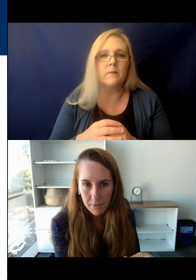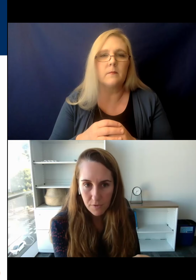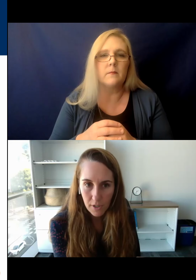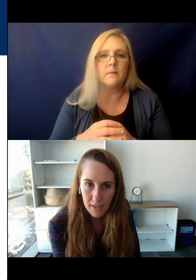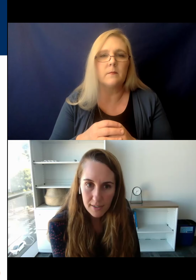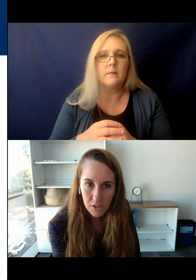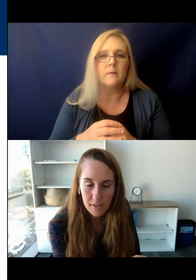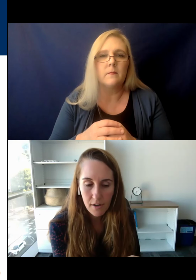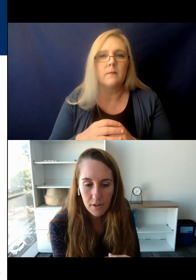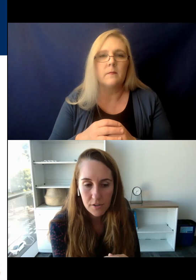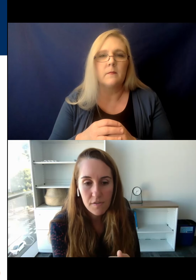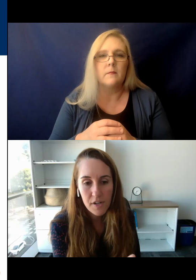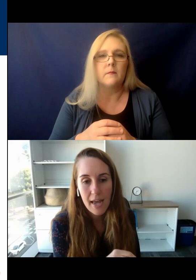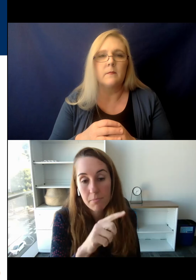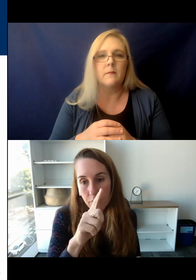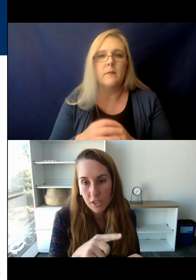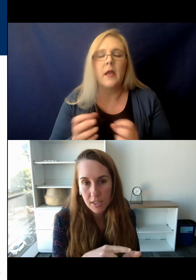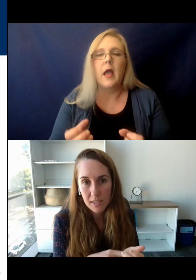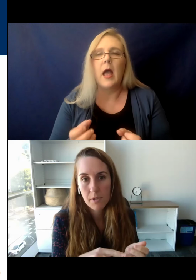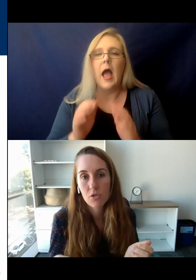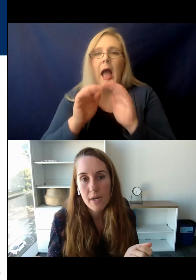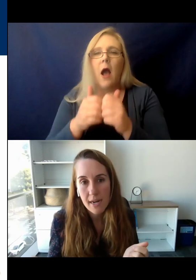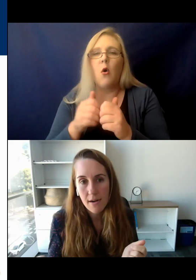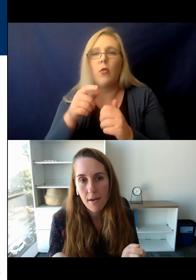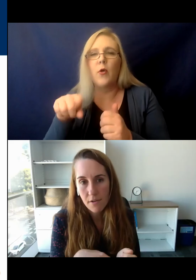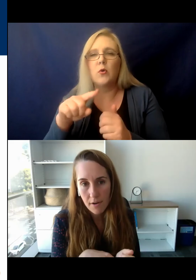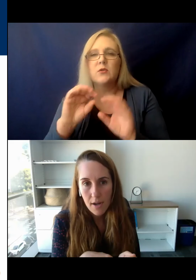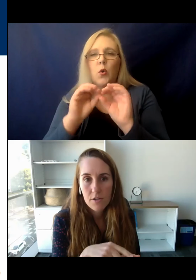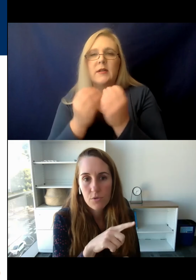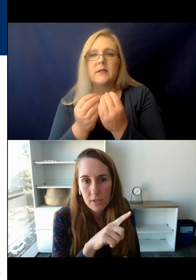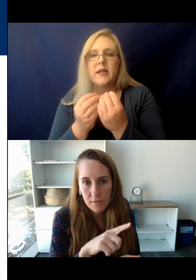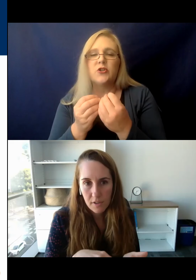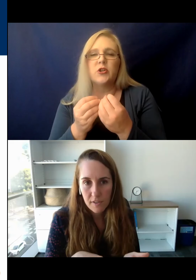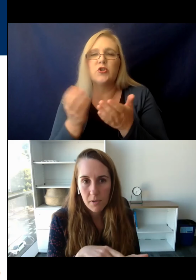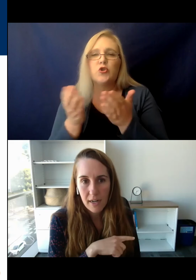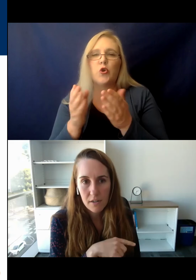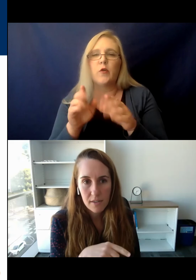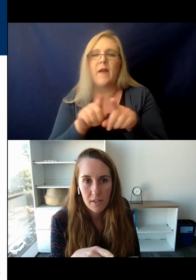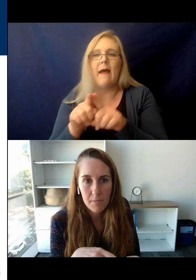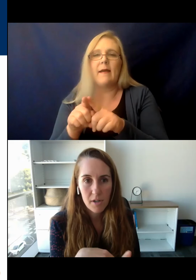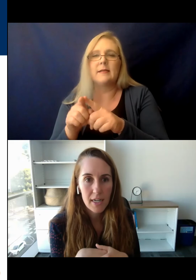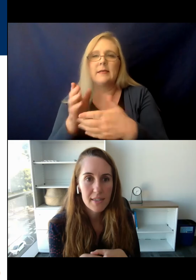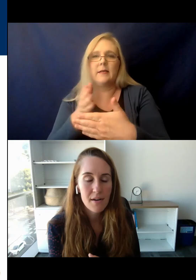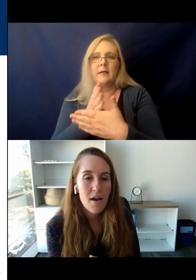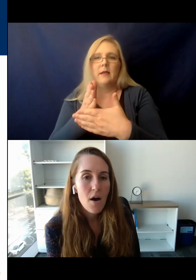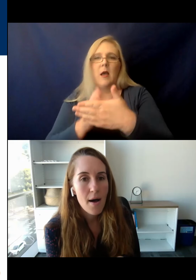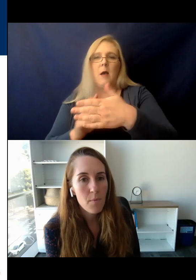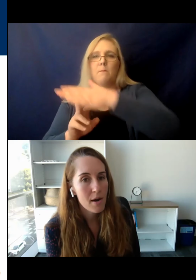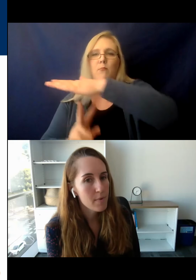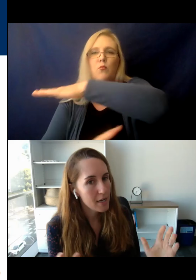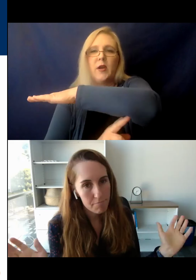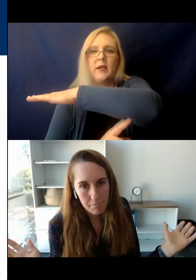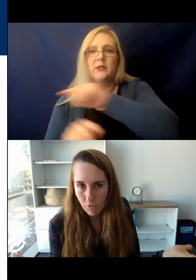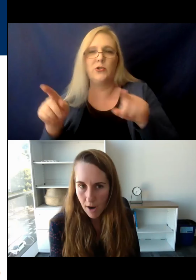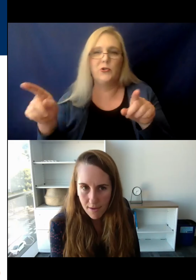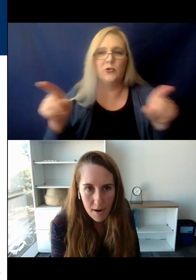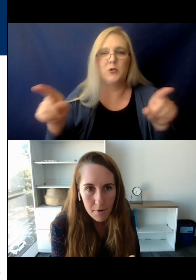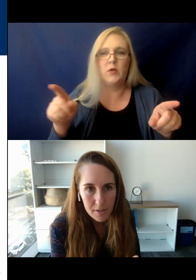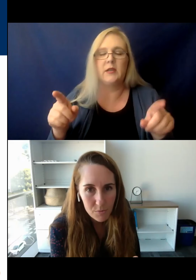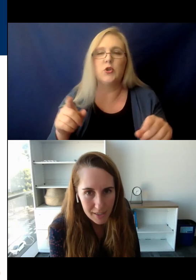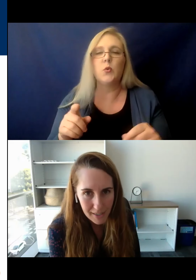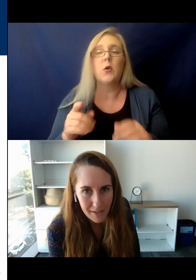these types of organizations are serving as bridges between other sorts of service providers in their communities. And when we